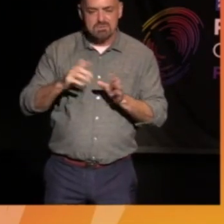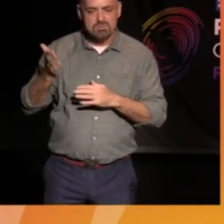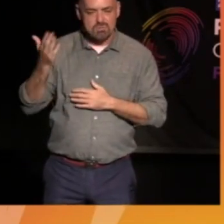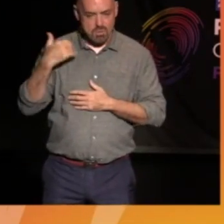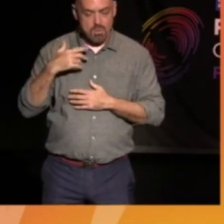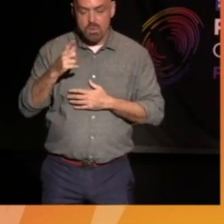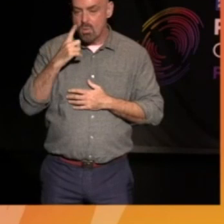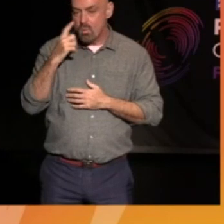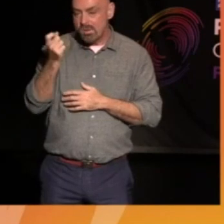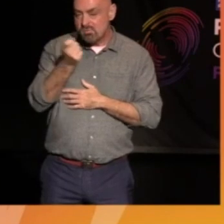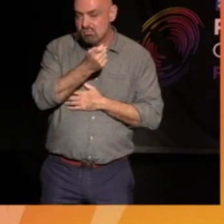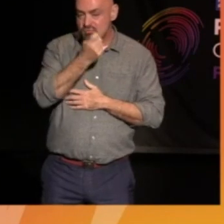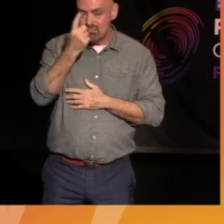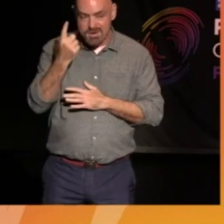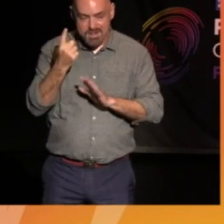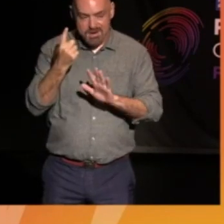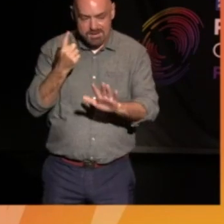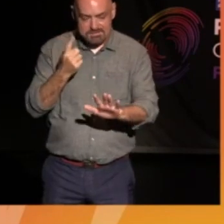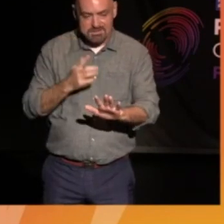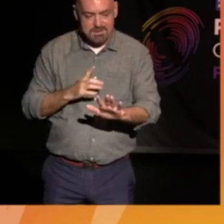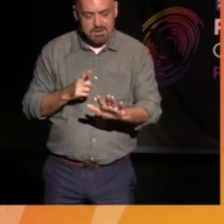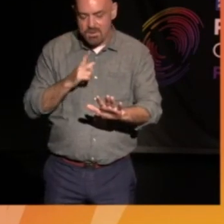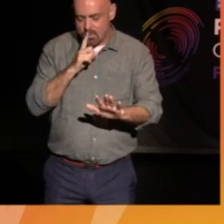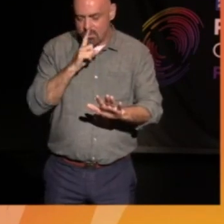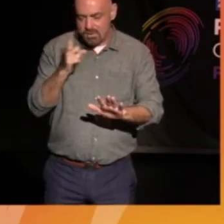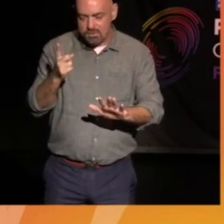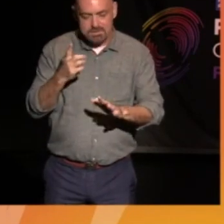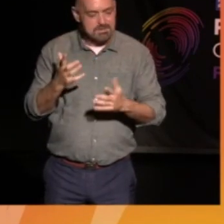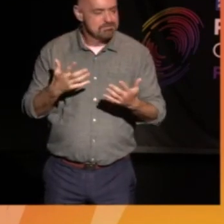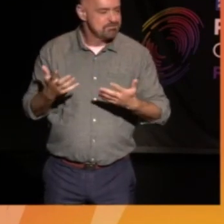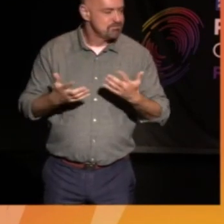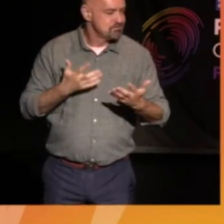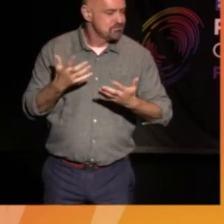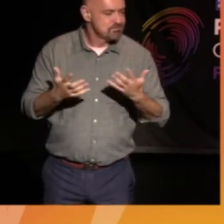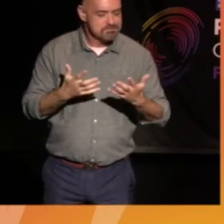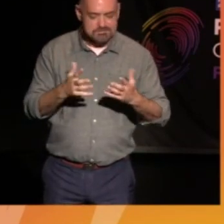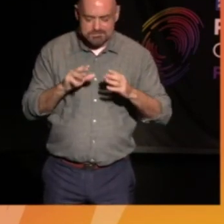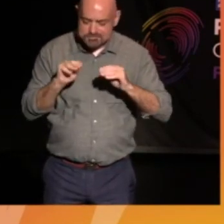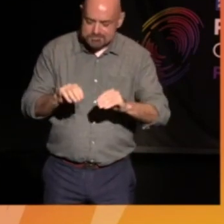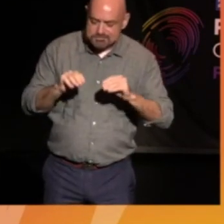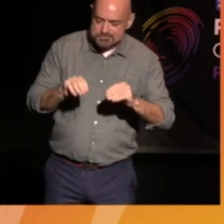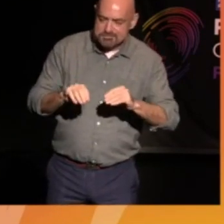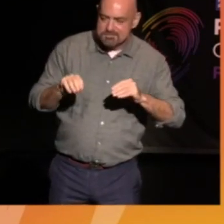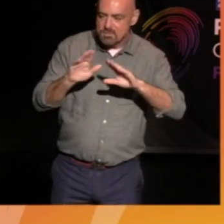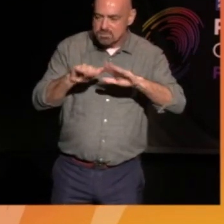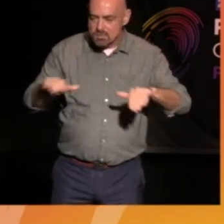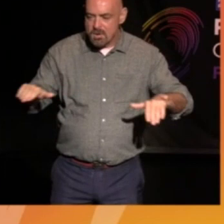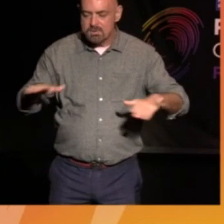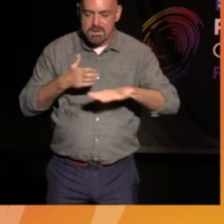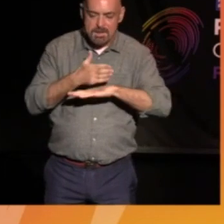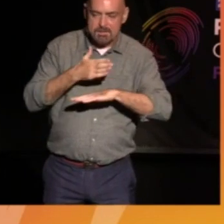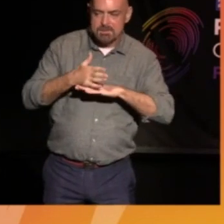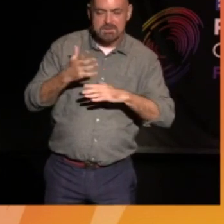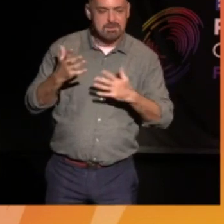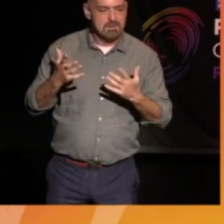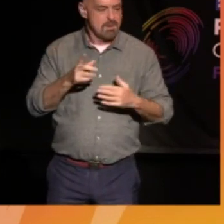we realized that we are not able to eradicate child labor in this industry due